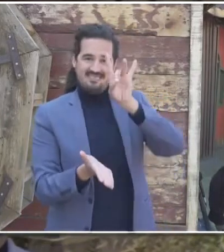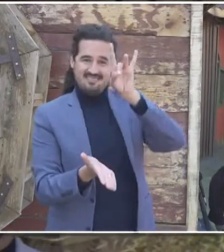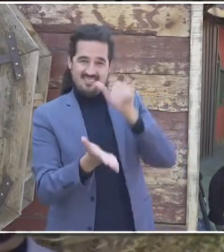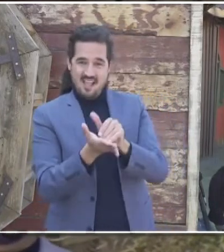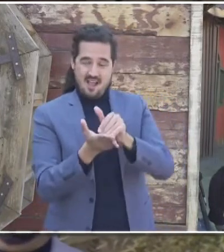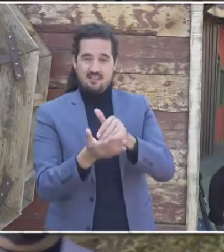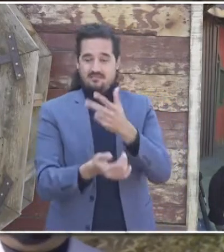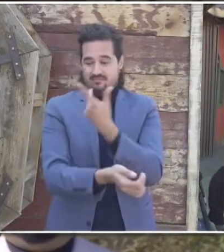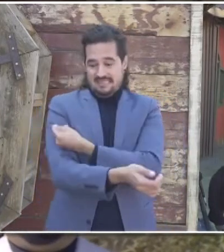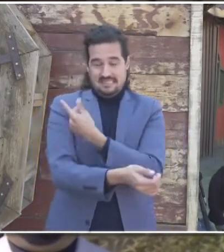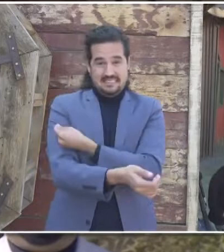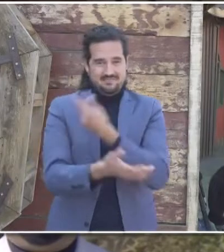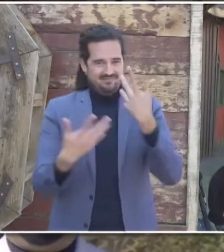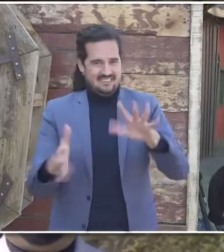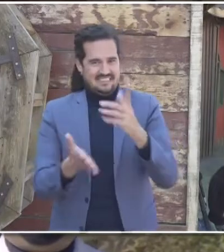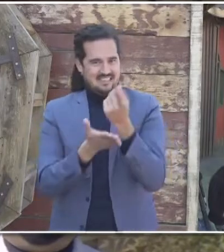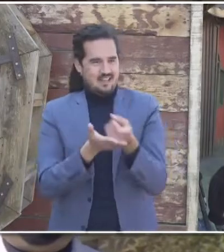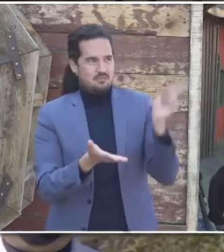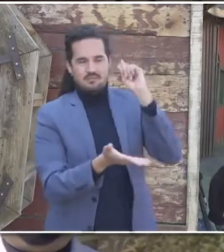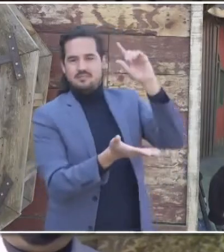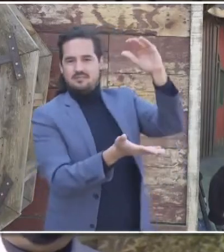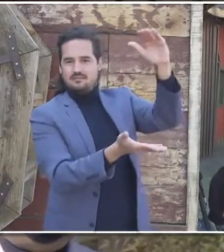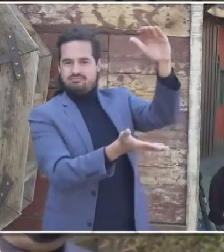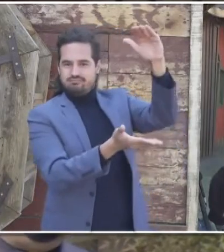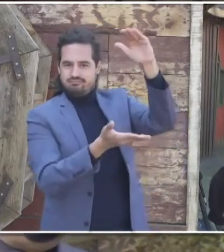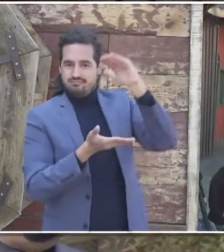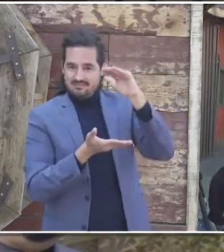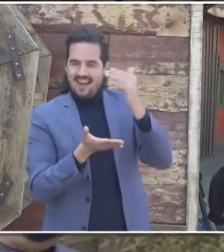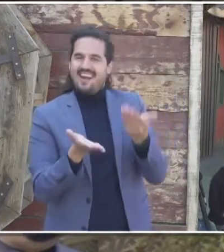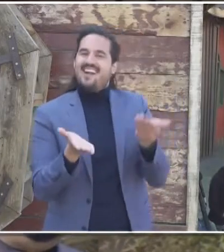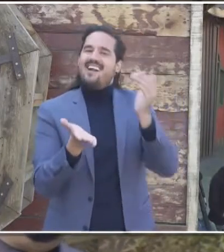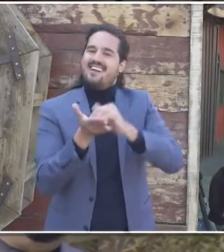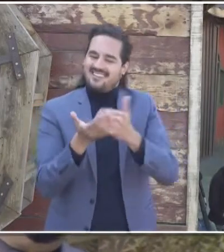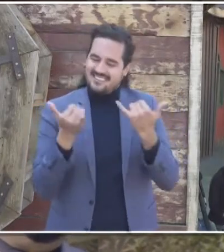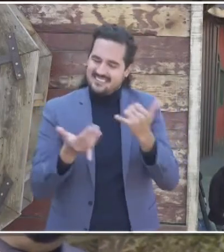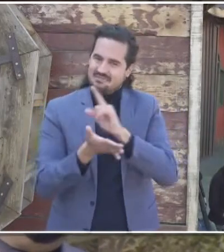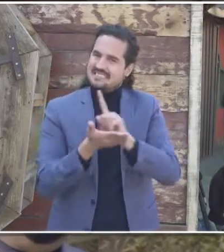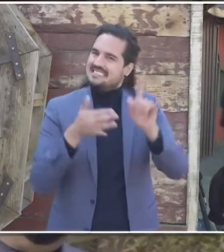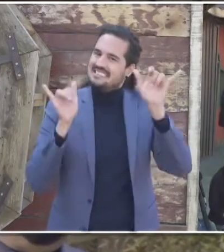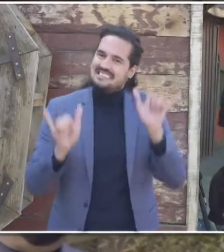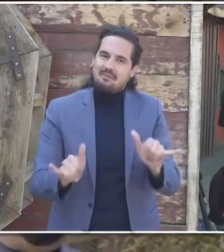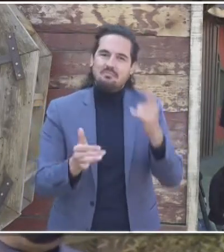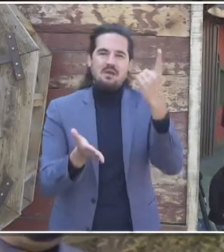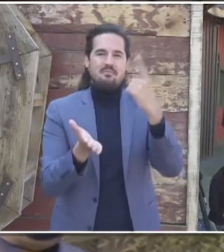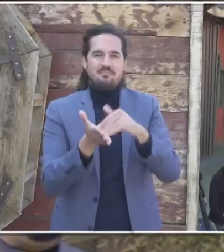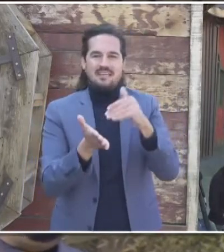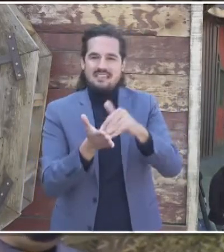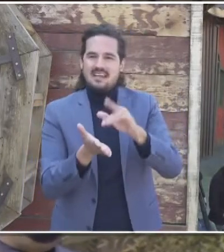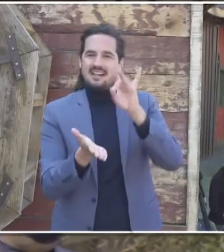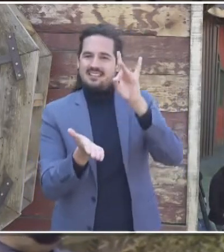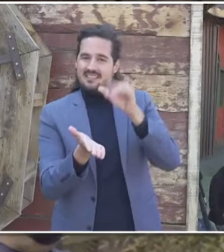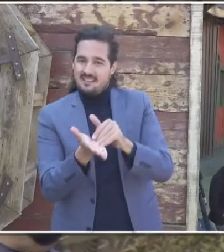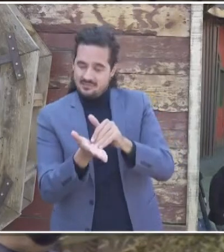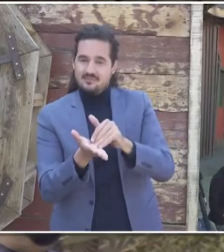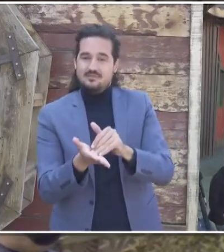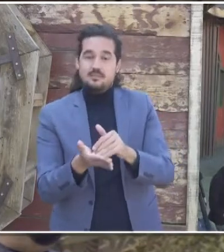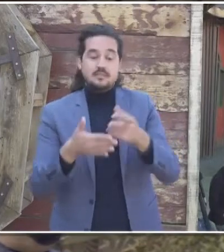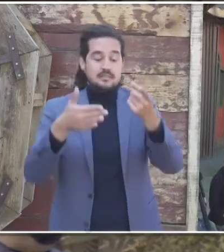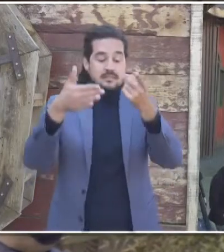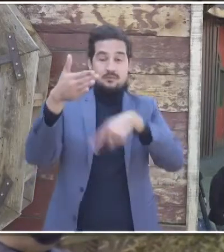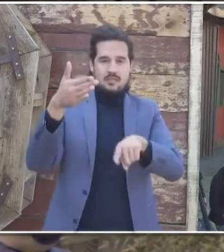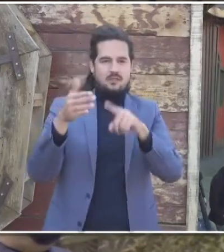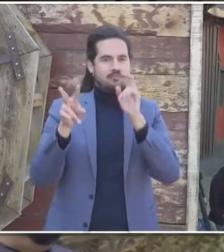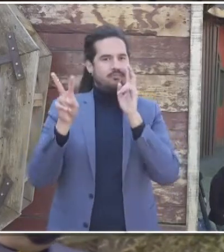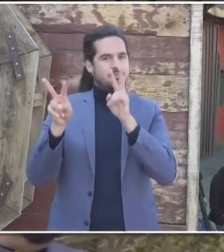next week. We have more work to do to get more supplies up. And as Jim said, the good news is